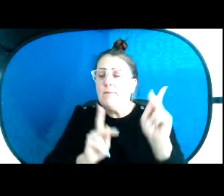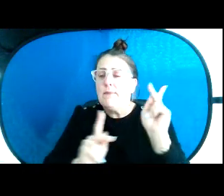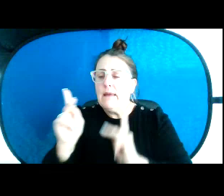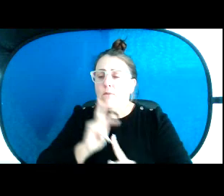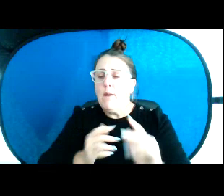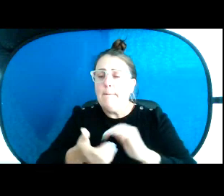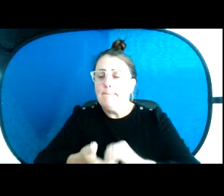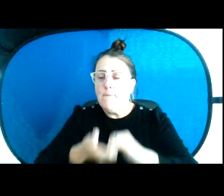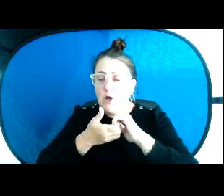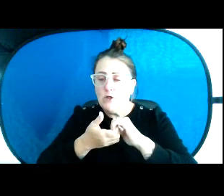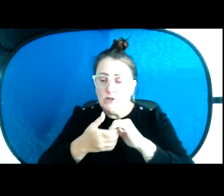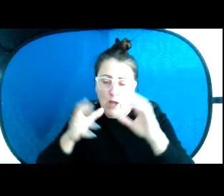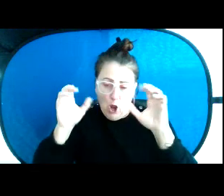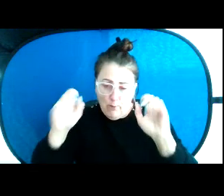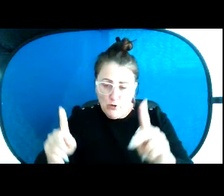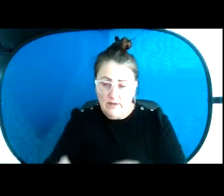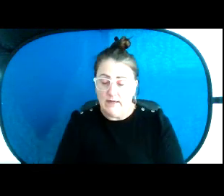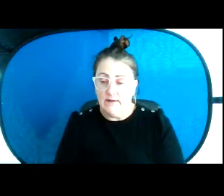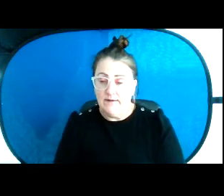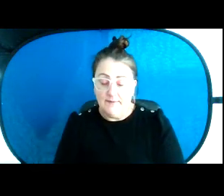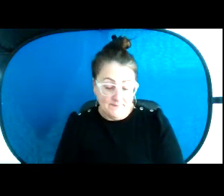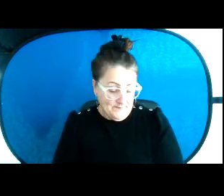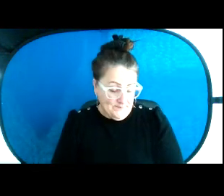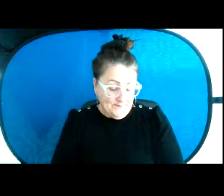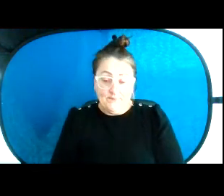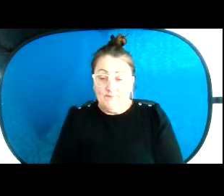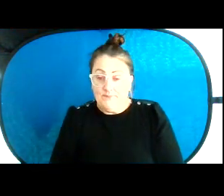and opportunities. Next slide.